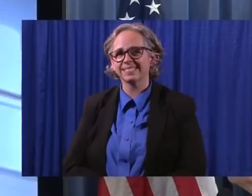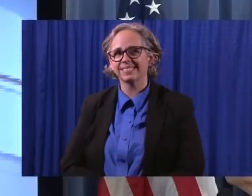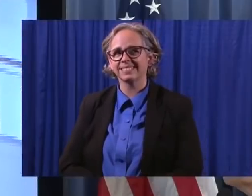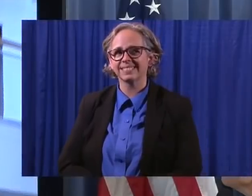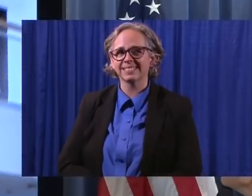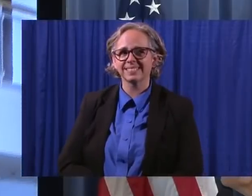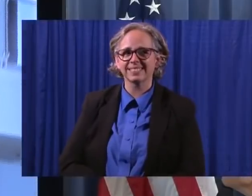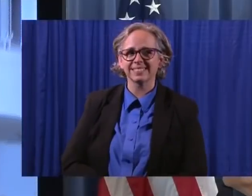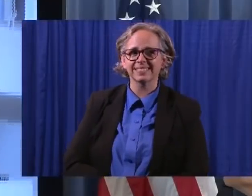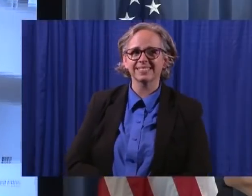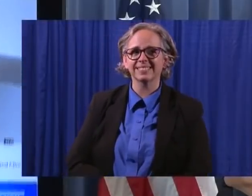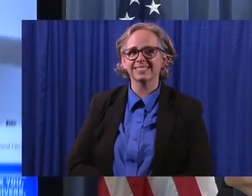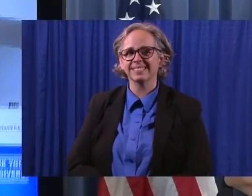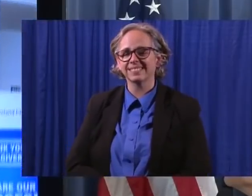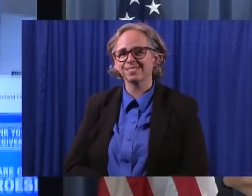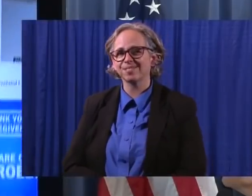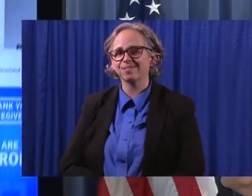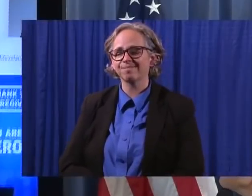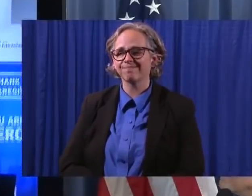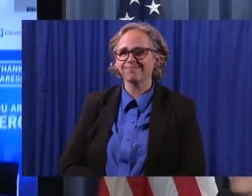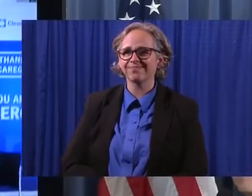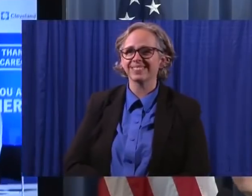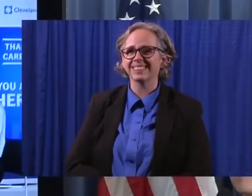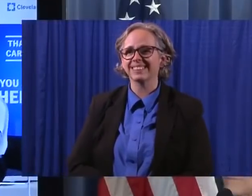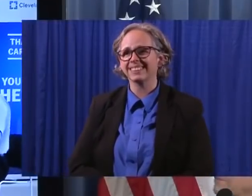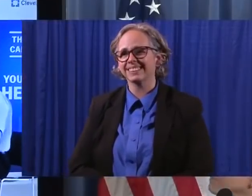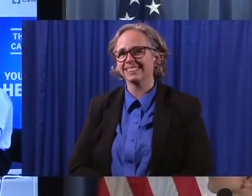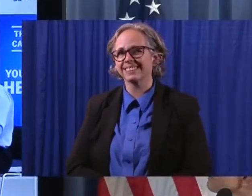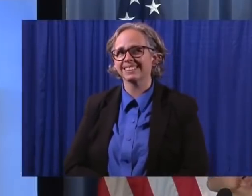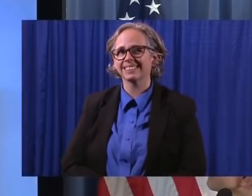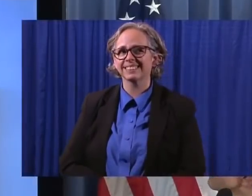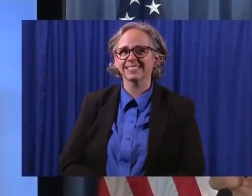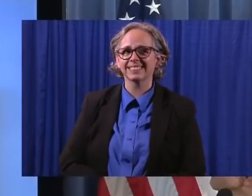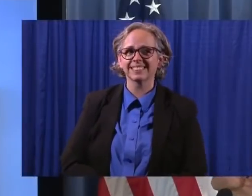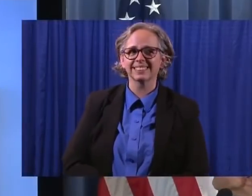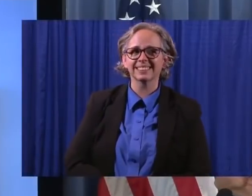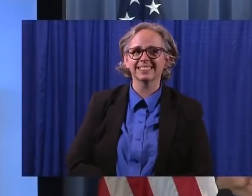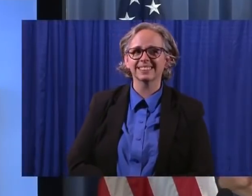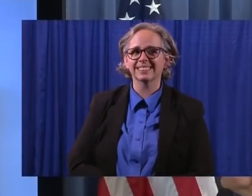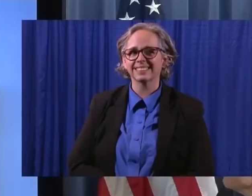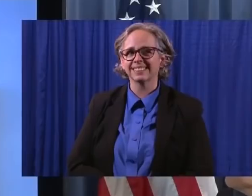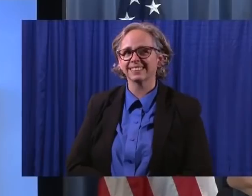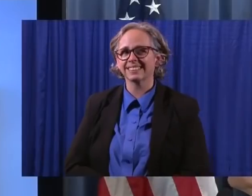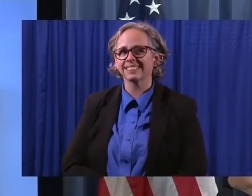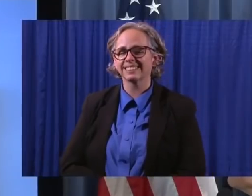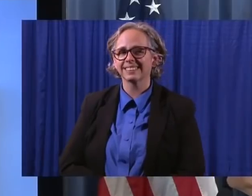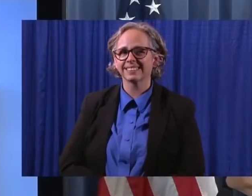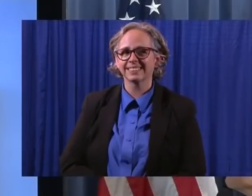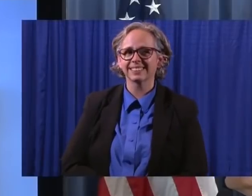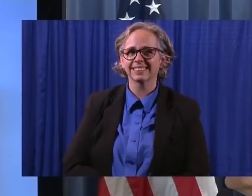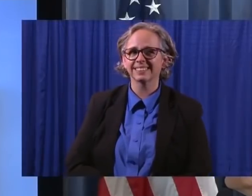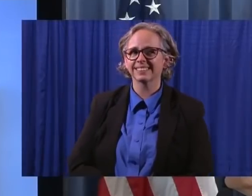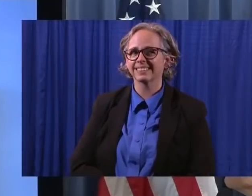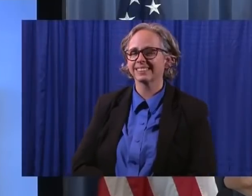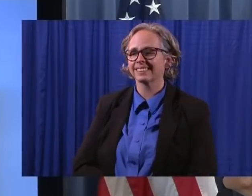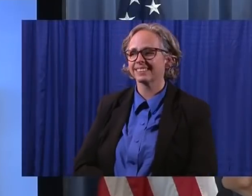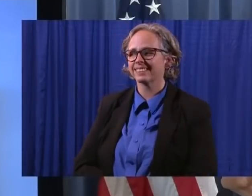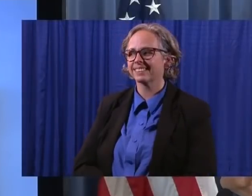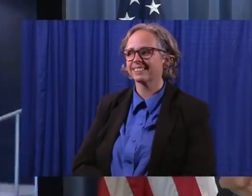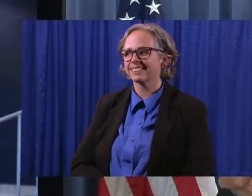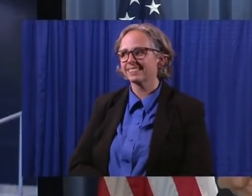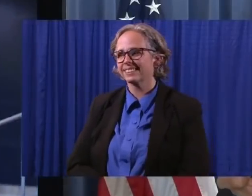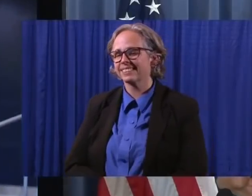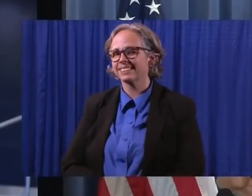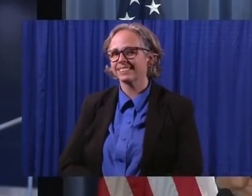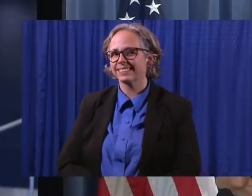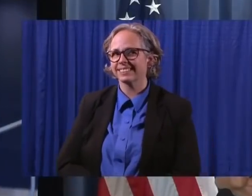To me, it's like just the greatest present. They made a difference in my life, and now I'm going to take this and bring it to my